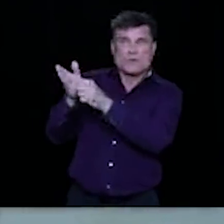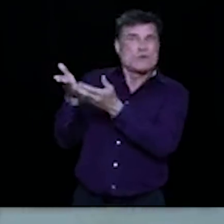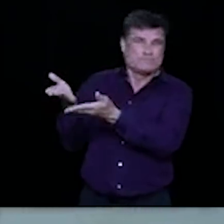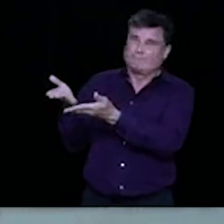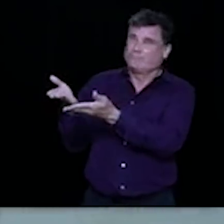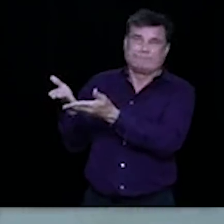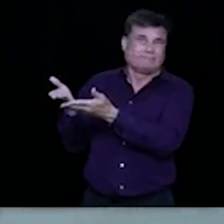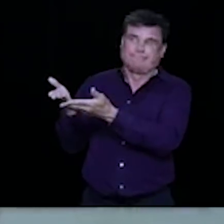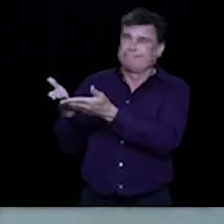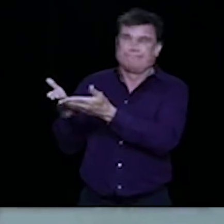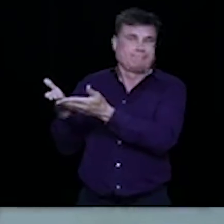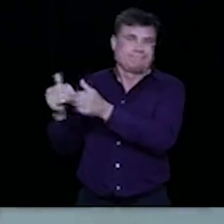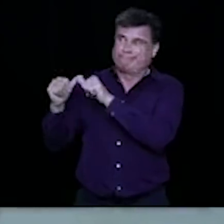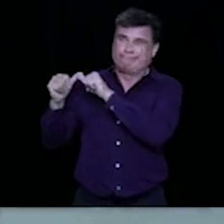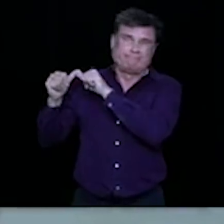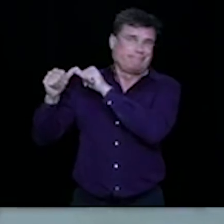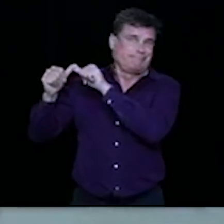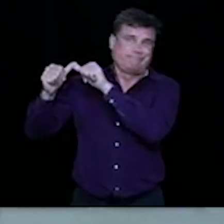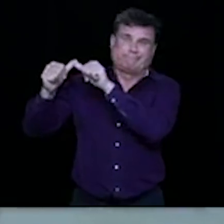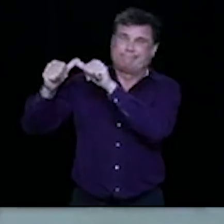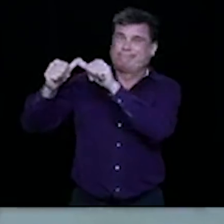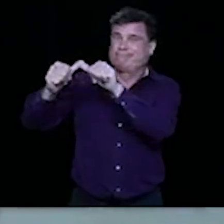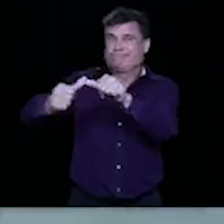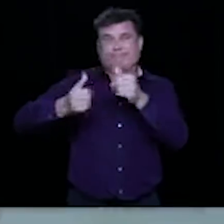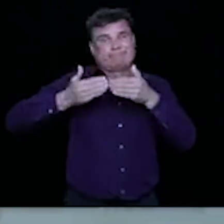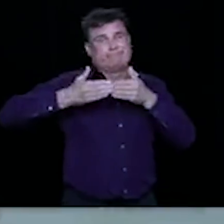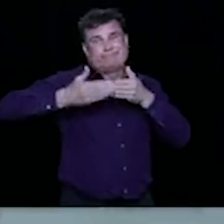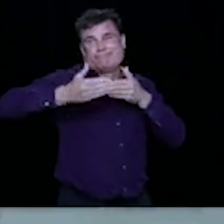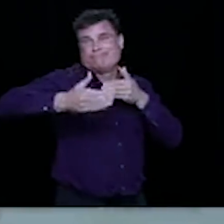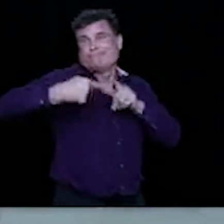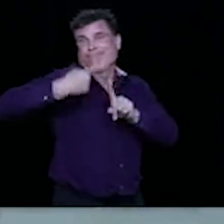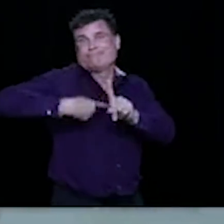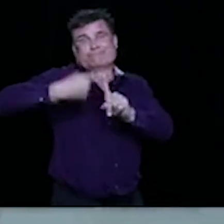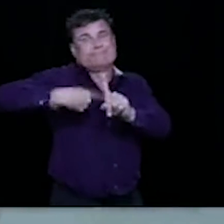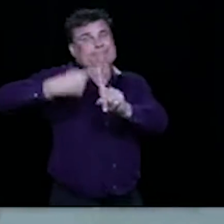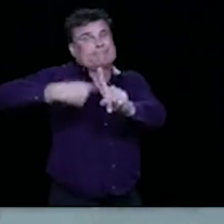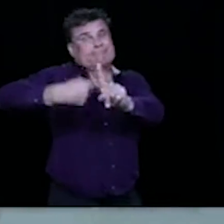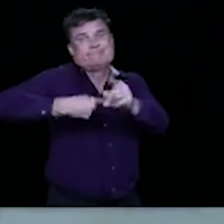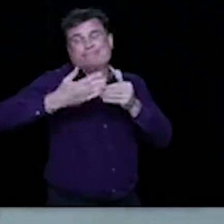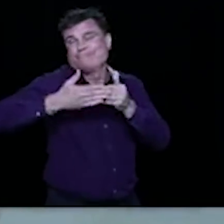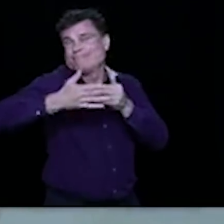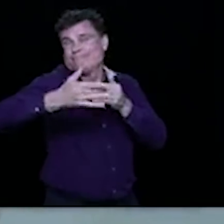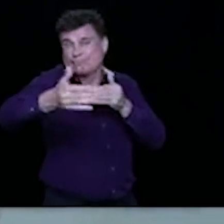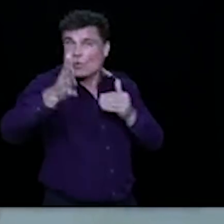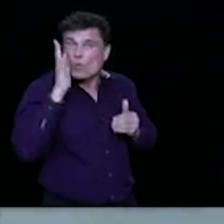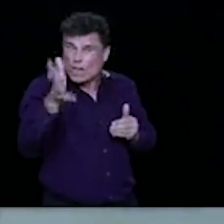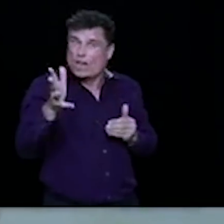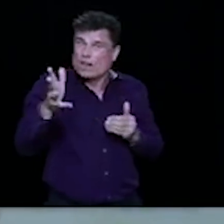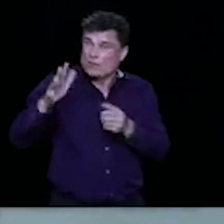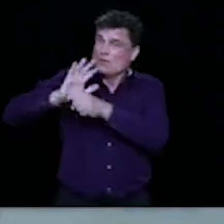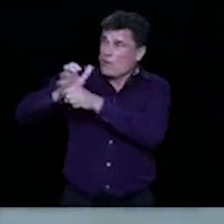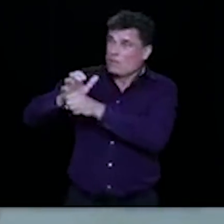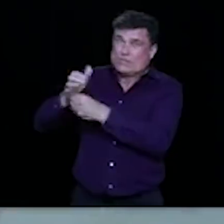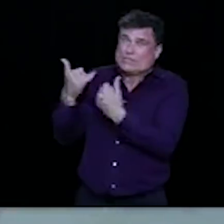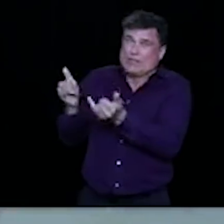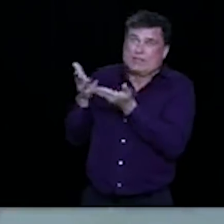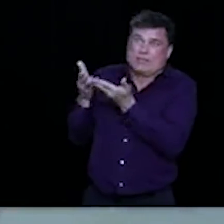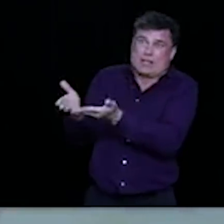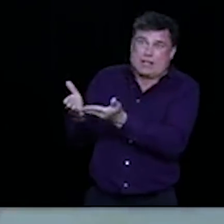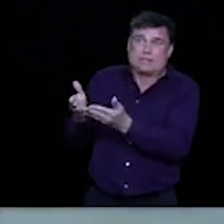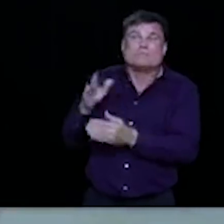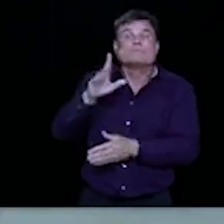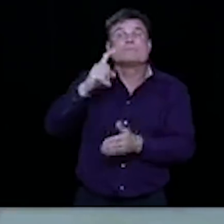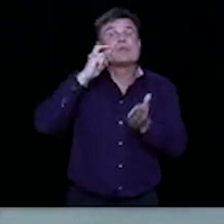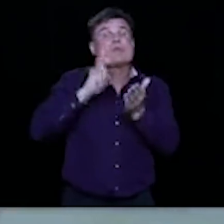come, and we have adapted our activities. We've done what we can to minimize transmission. We've started to see some increase in